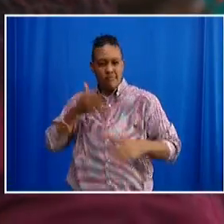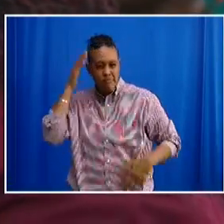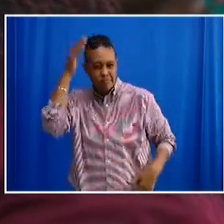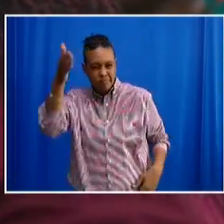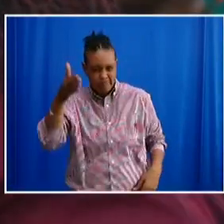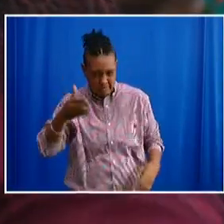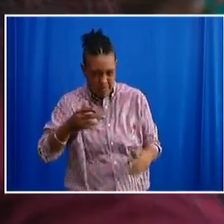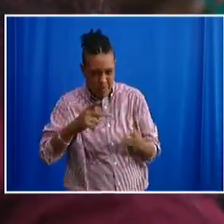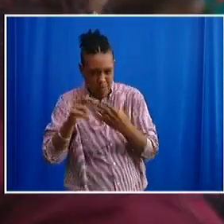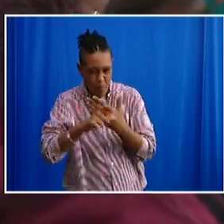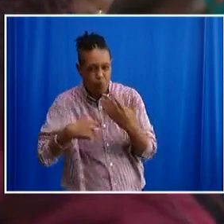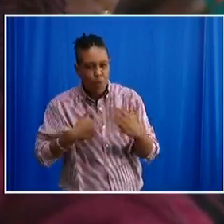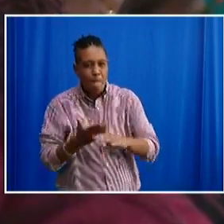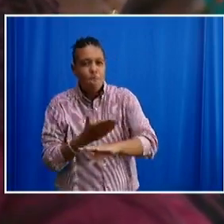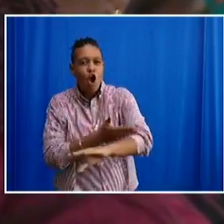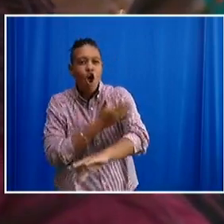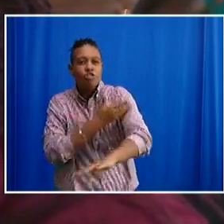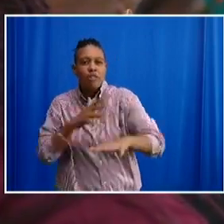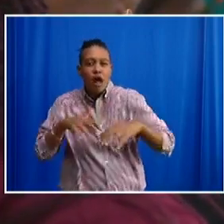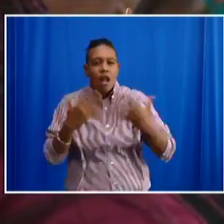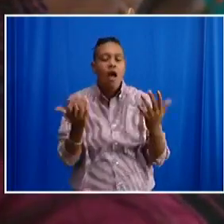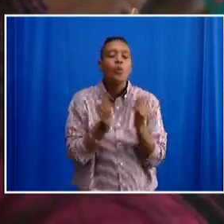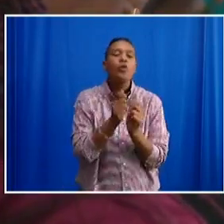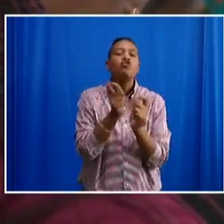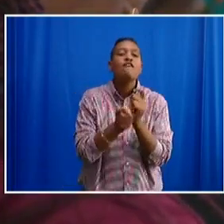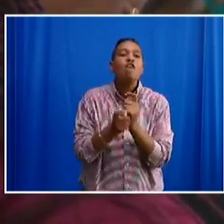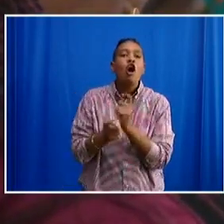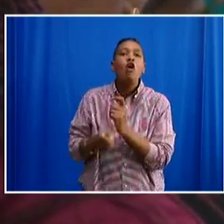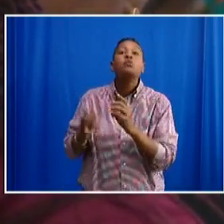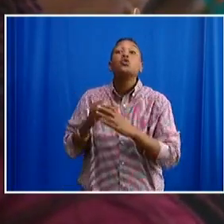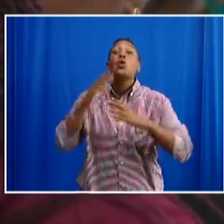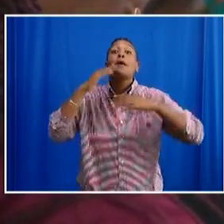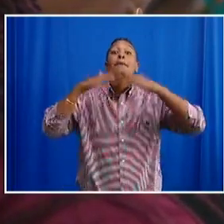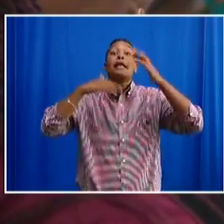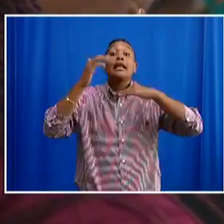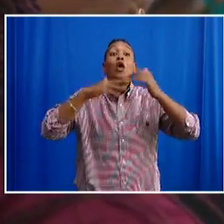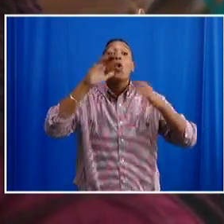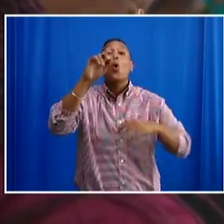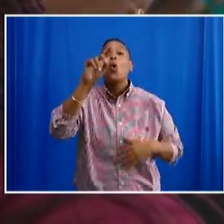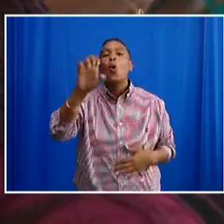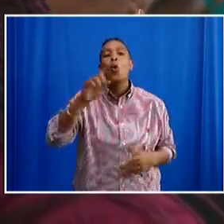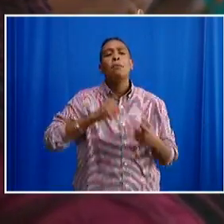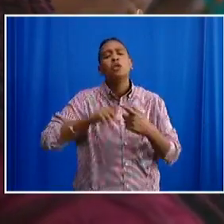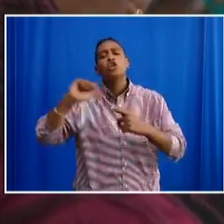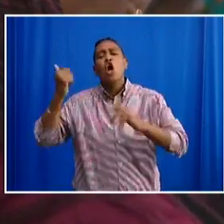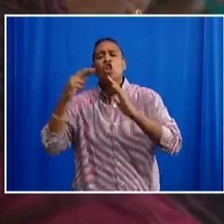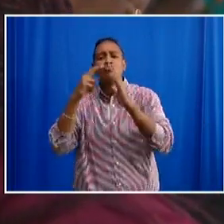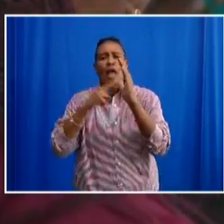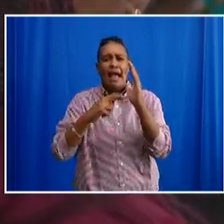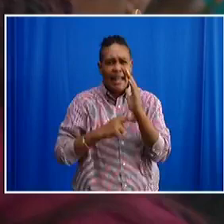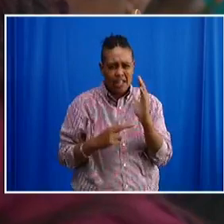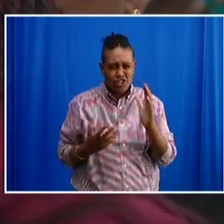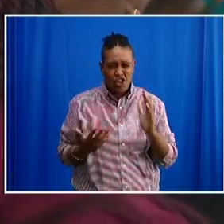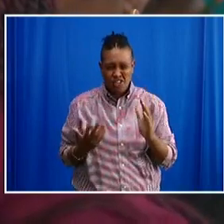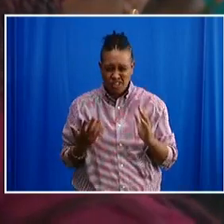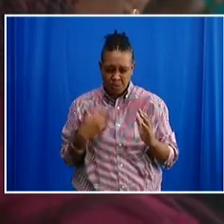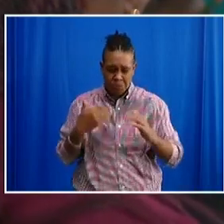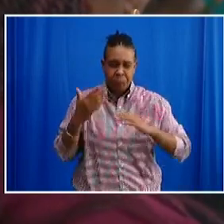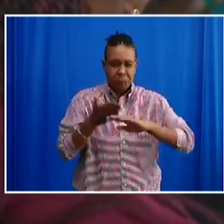lot of progress with the reforms to the building code and other regulations to